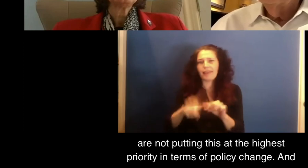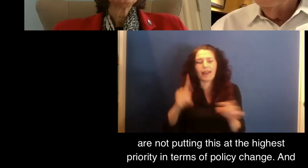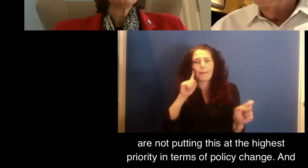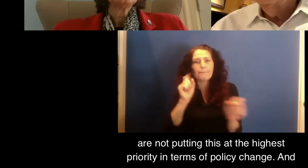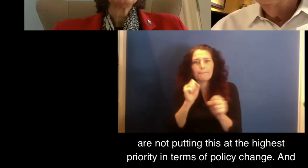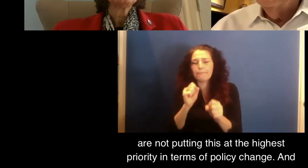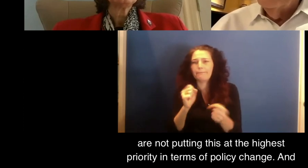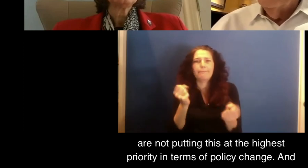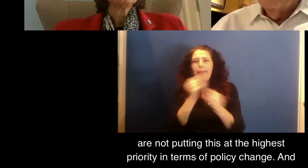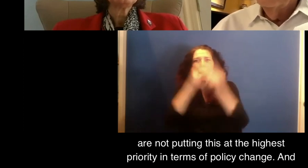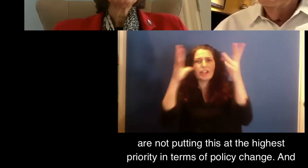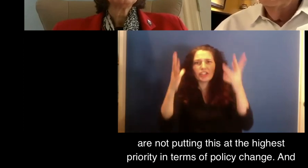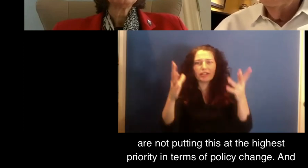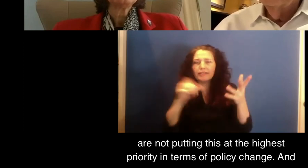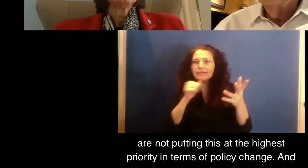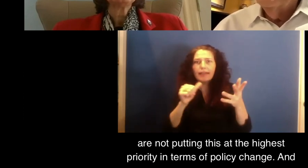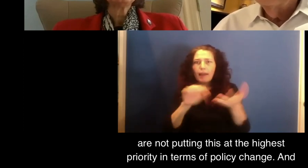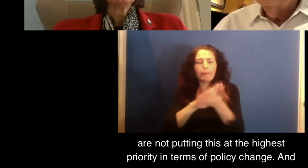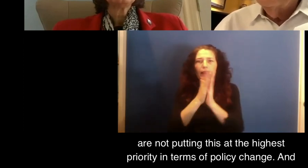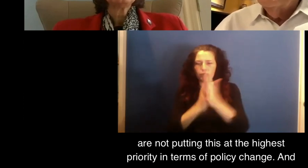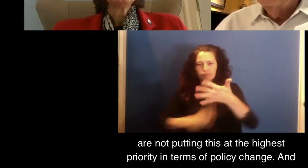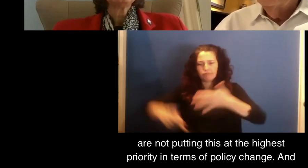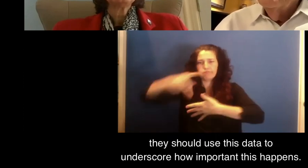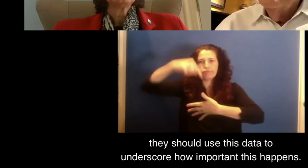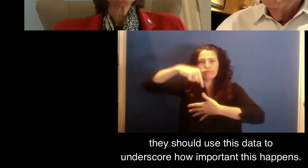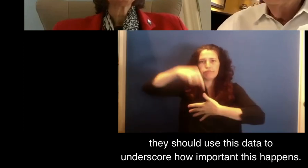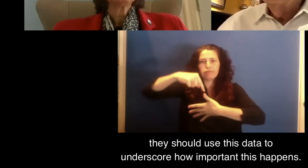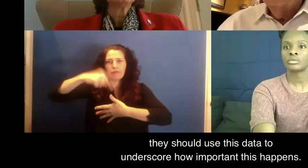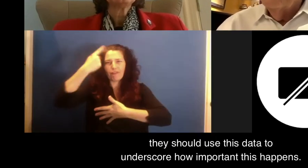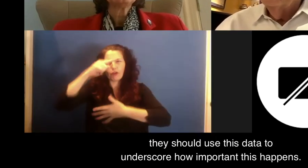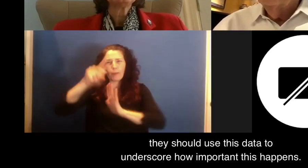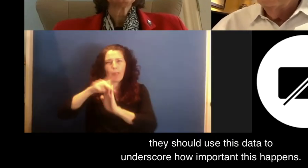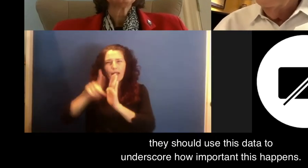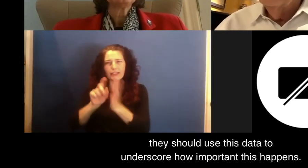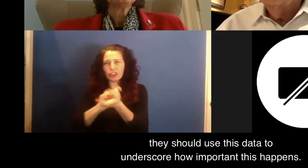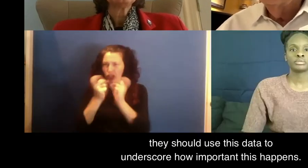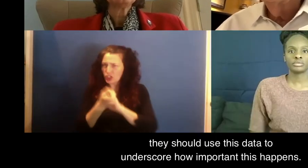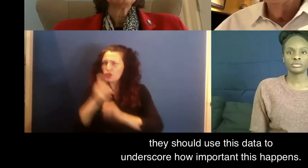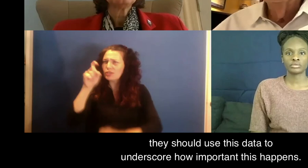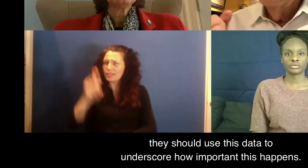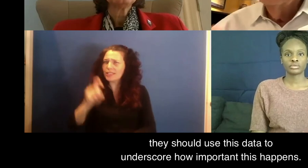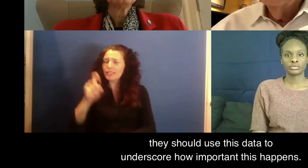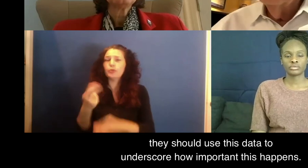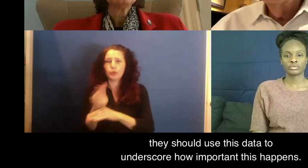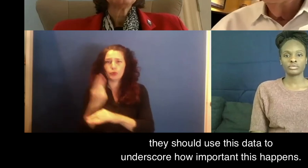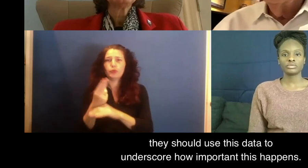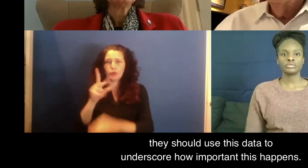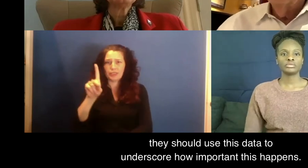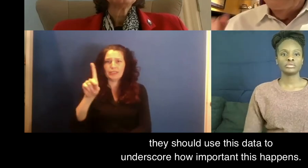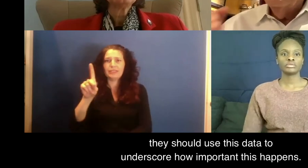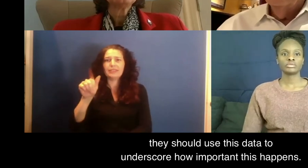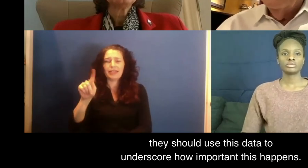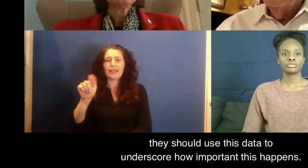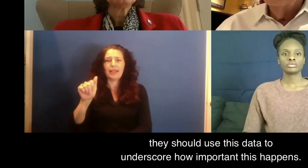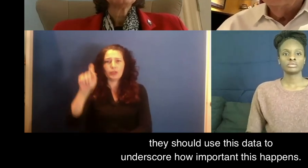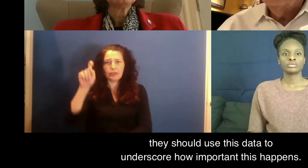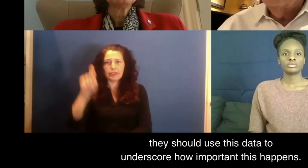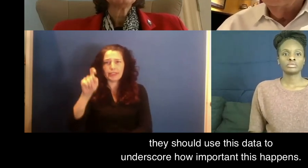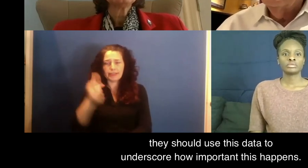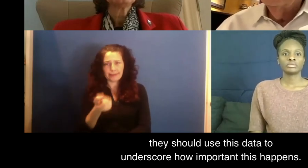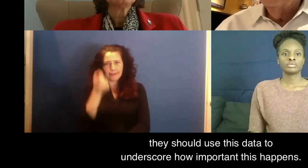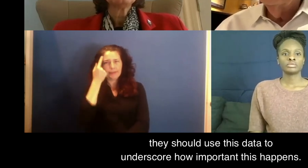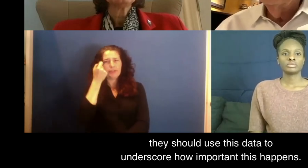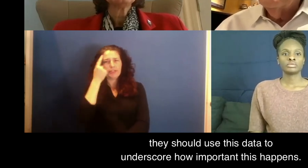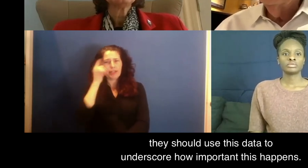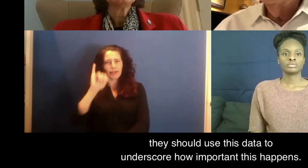this at the highest priority in terms of policy change. And they should use this data to under, to bang and underscore